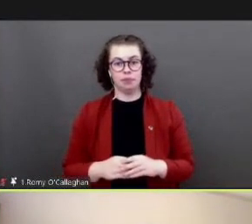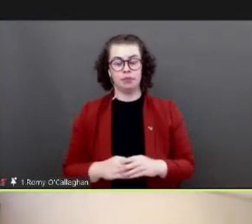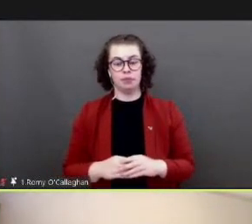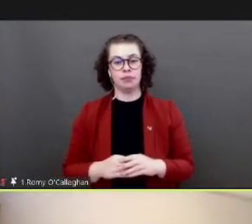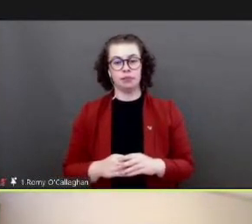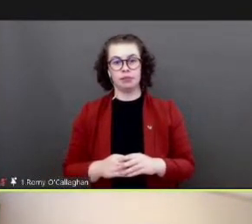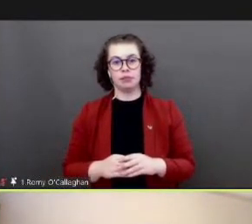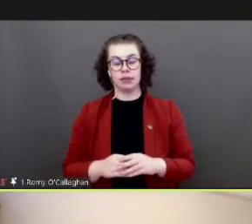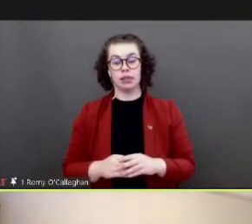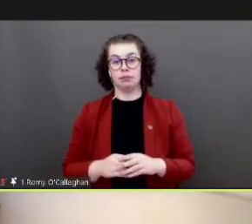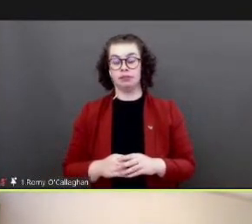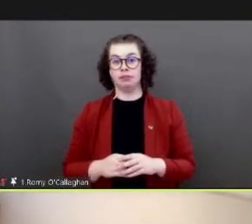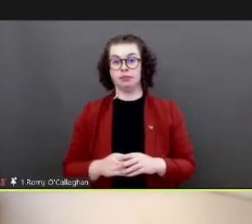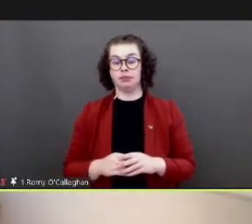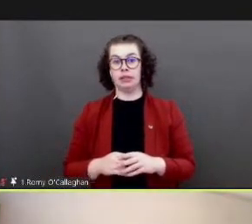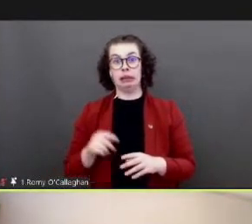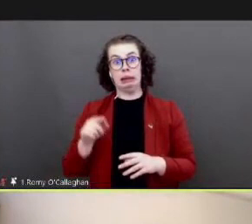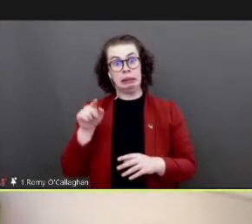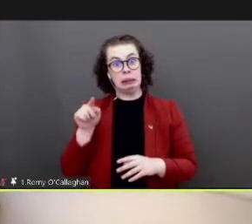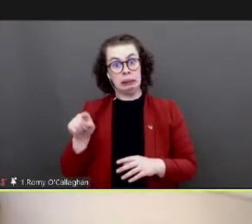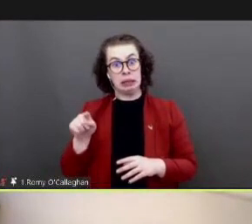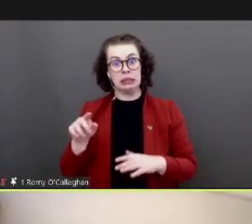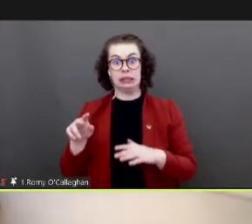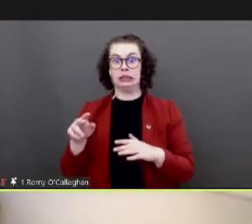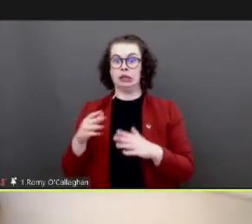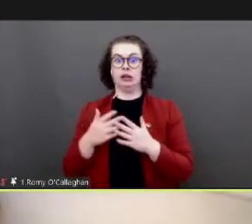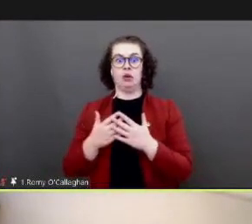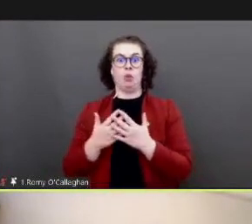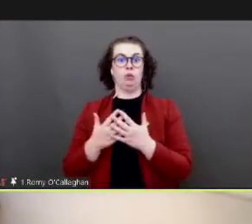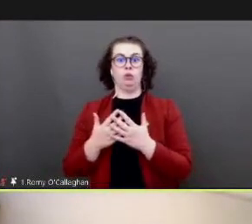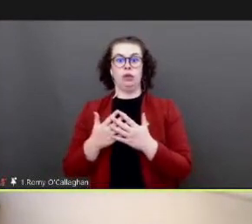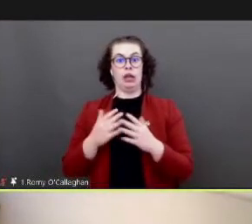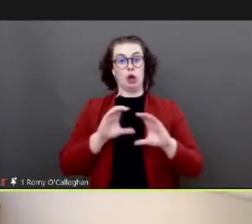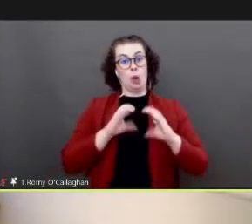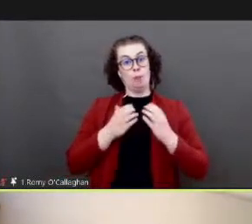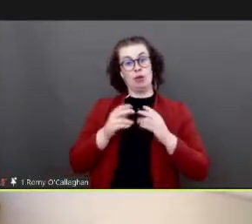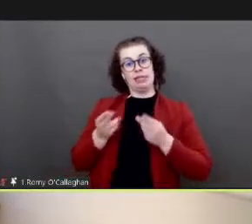This is a significant overrepresentation as compared to community estimates.